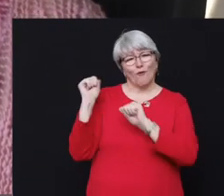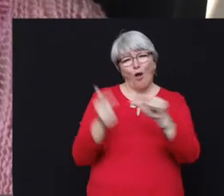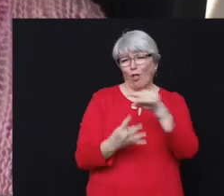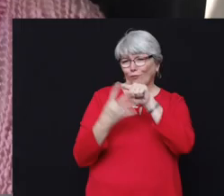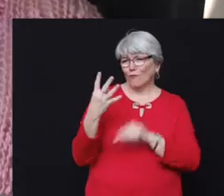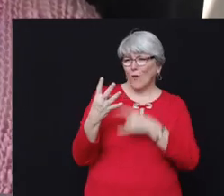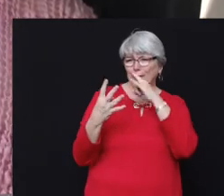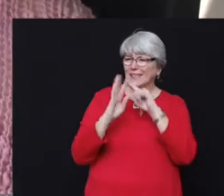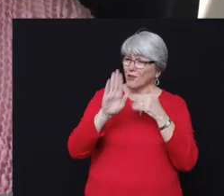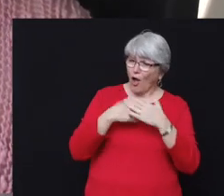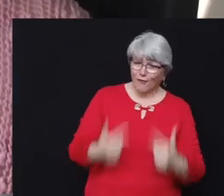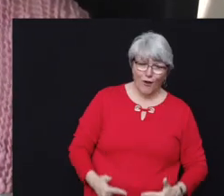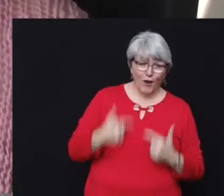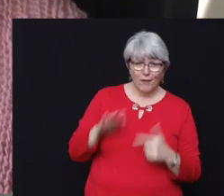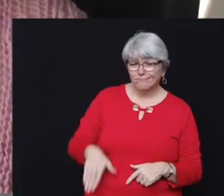us, all of our lives.